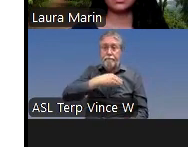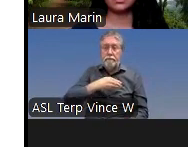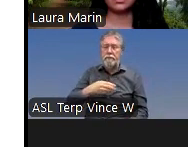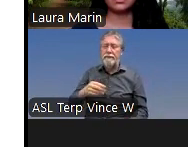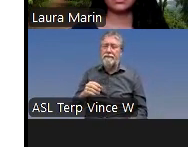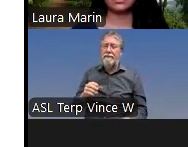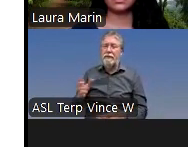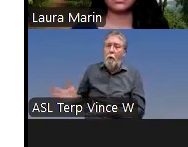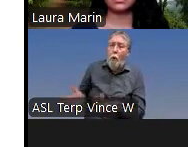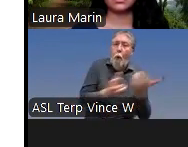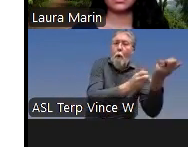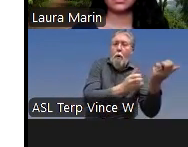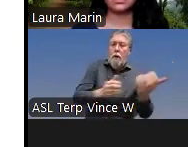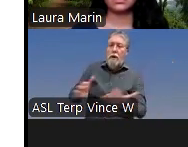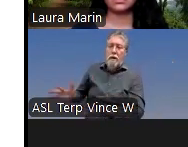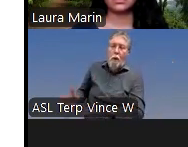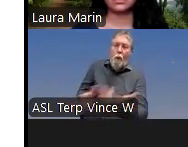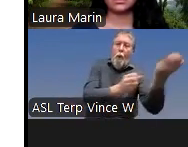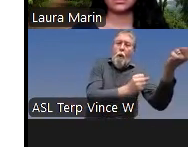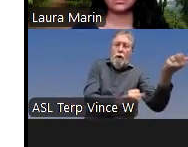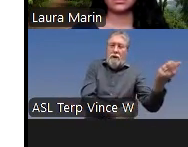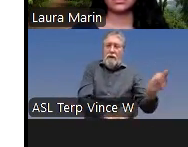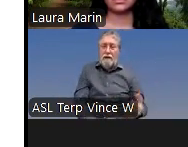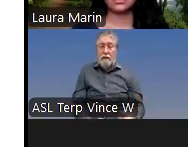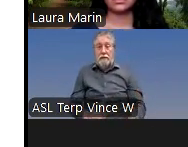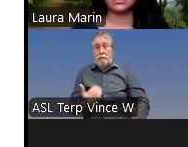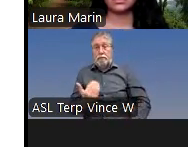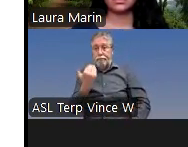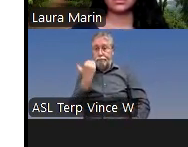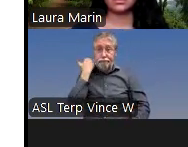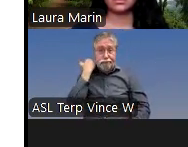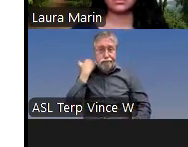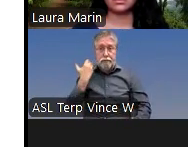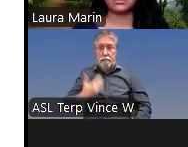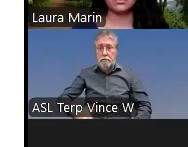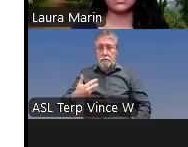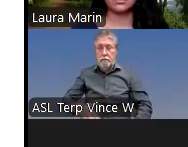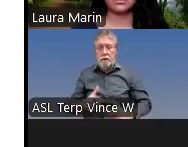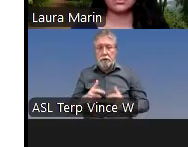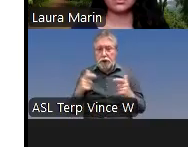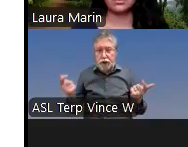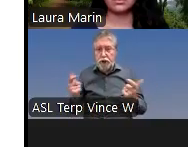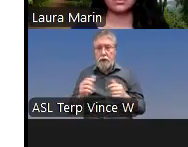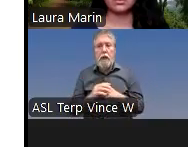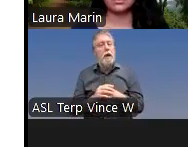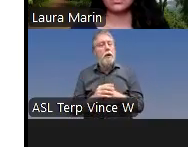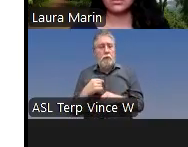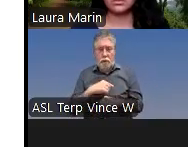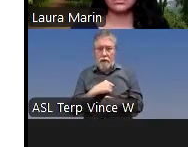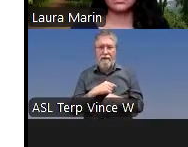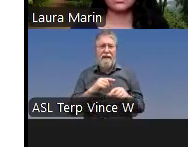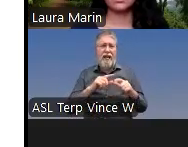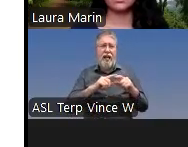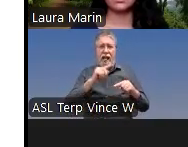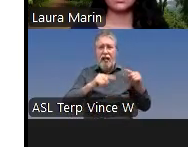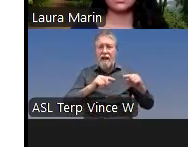in a huge way that scan data are consumed. But we feed into a bunch of mesonets